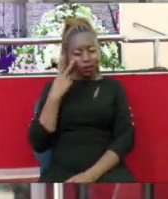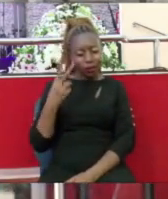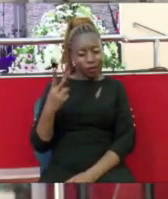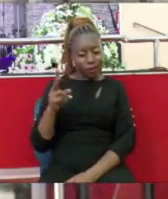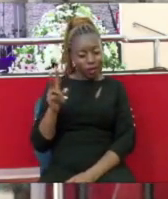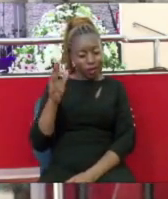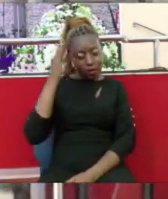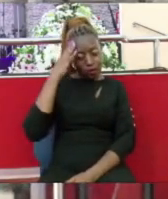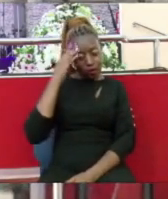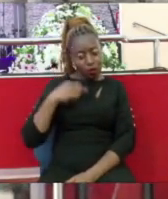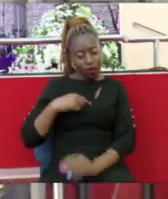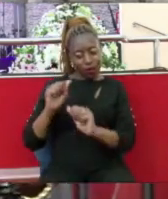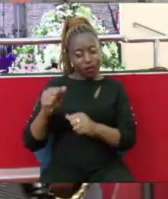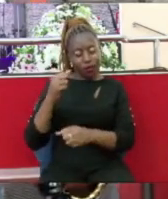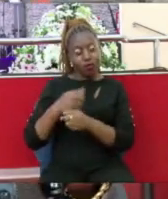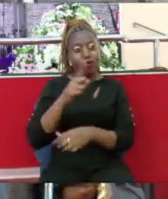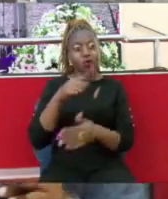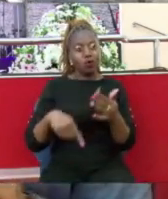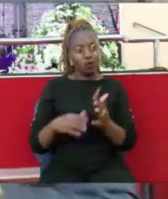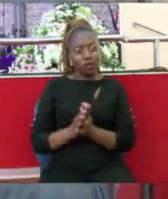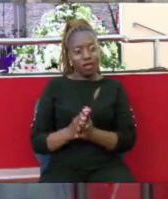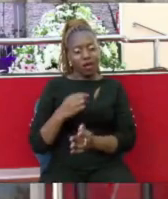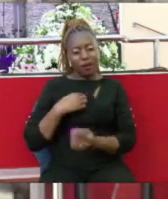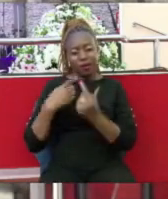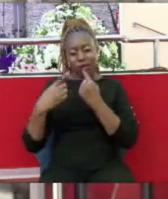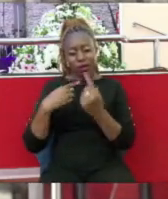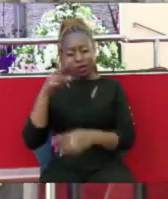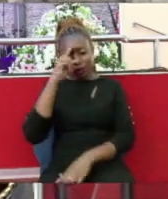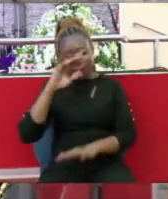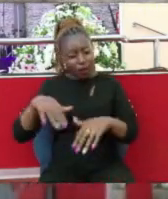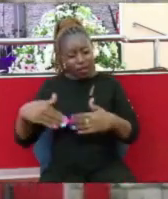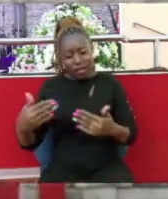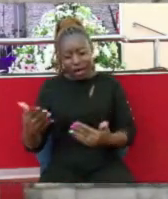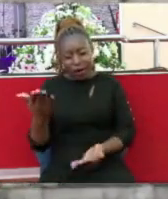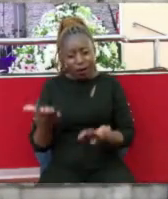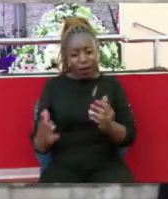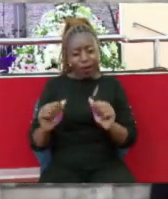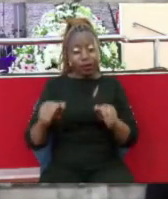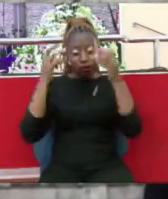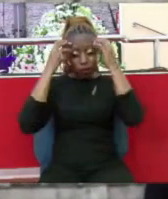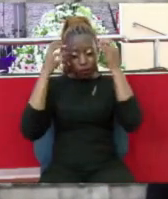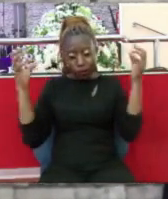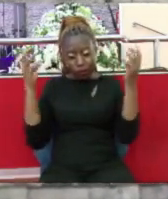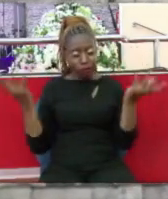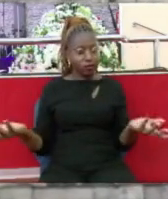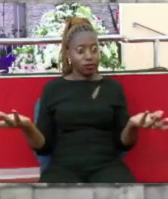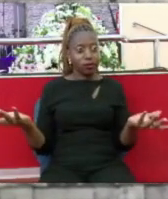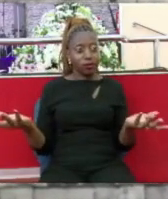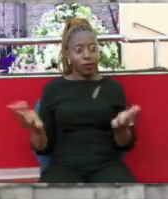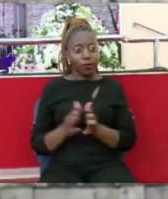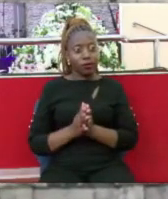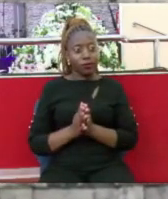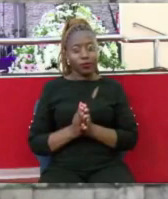How I'll talk to the policeman. Nitaongea vipi na hawa polisi. Will I be rude? Je, mimi nitaongea vibaya?